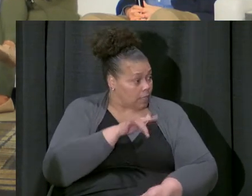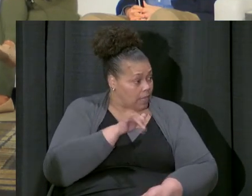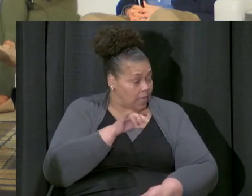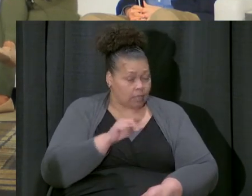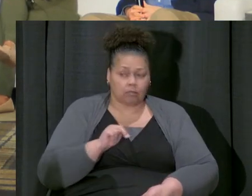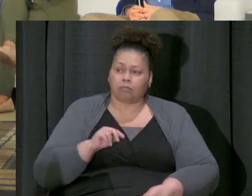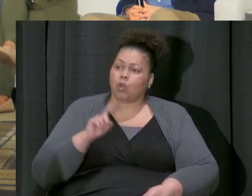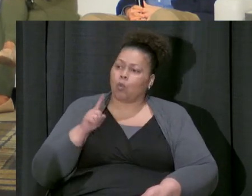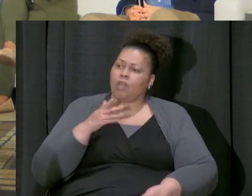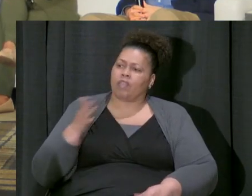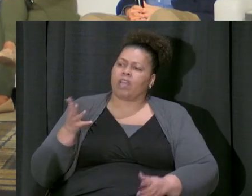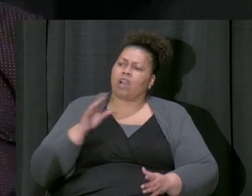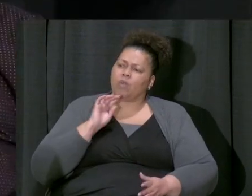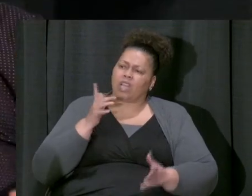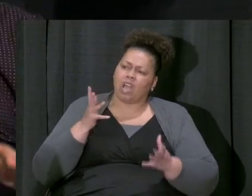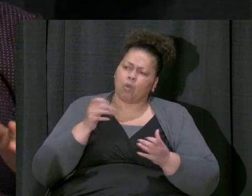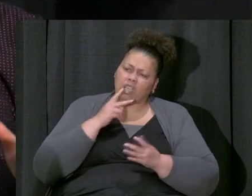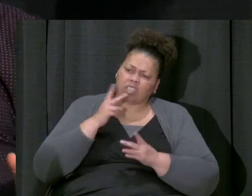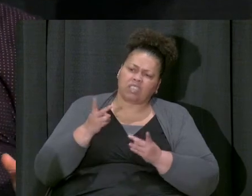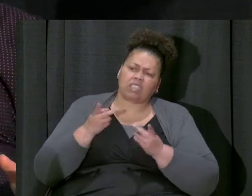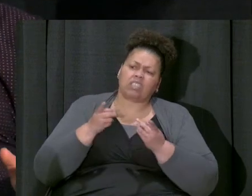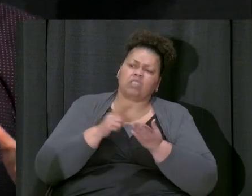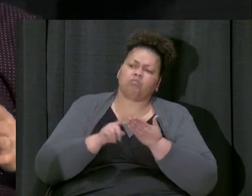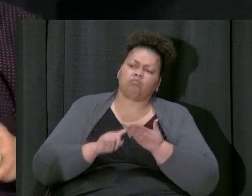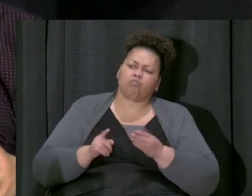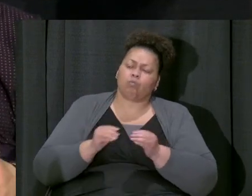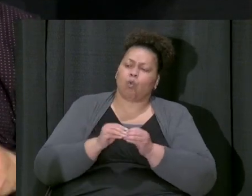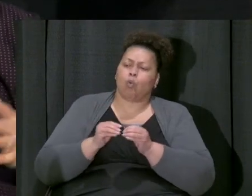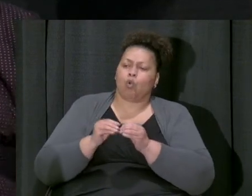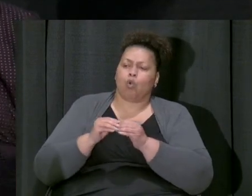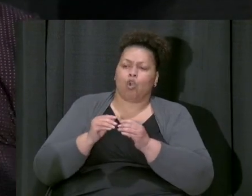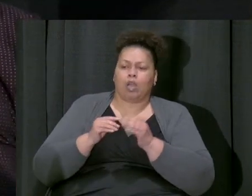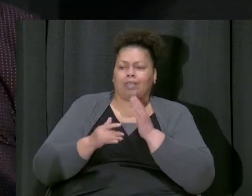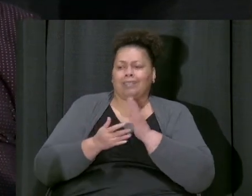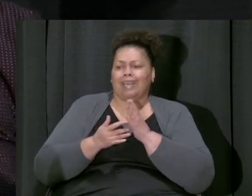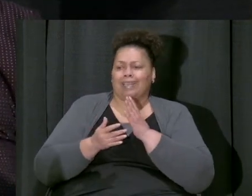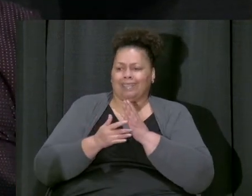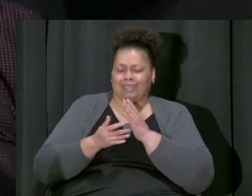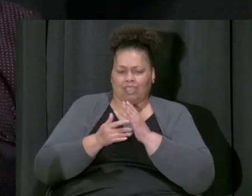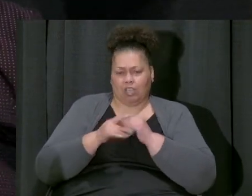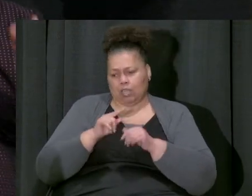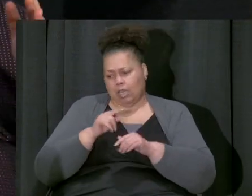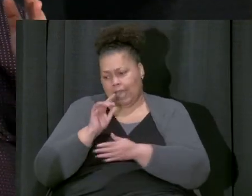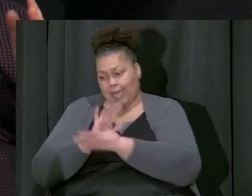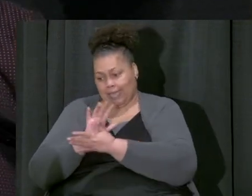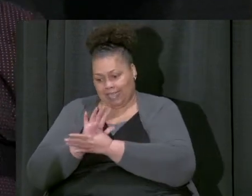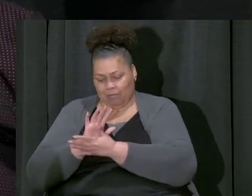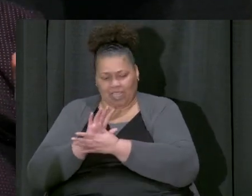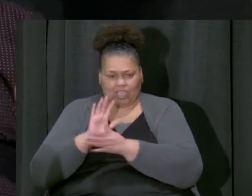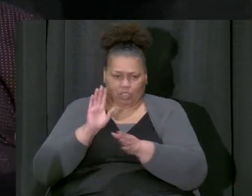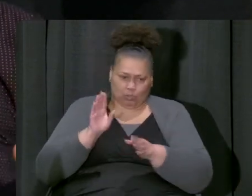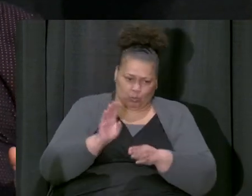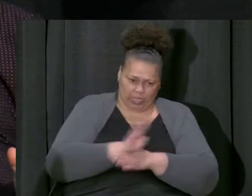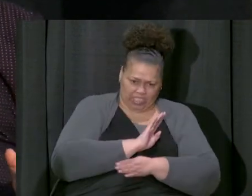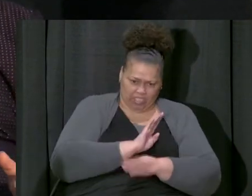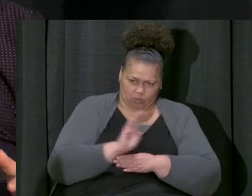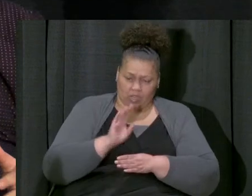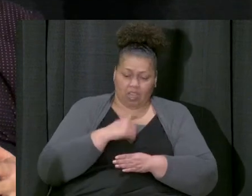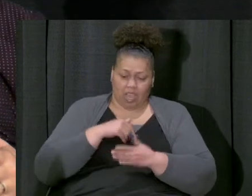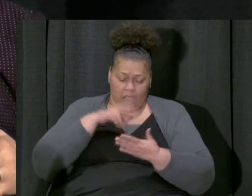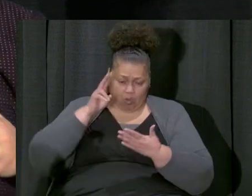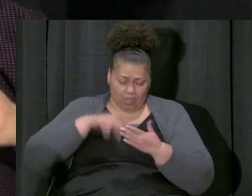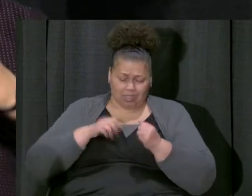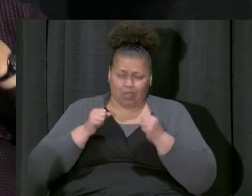love to see explored more is the idea of tech transfer from academia to industry. I have read so many papers